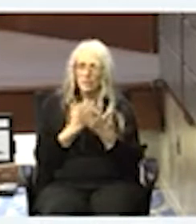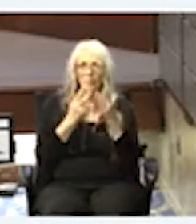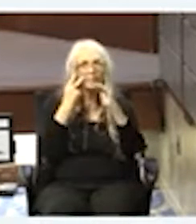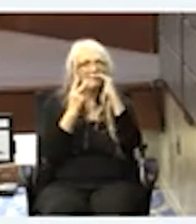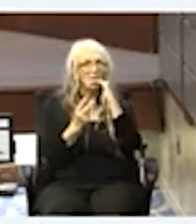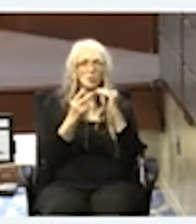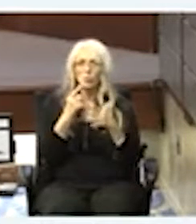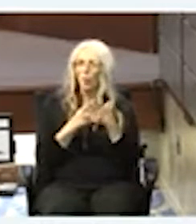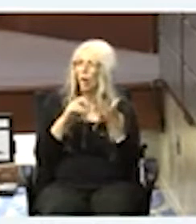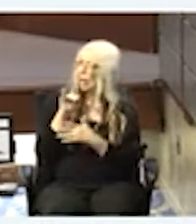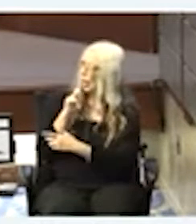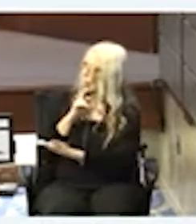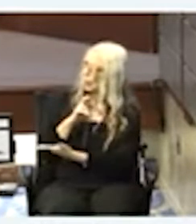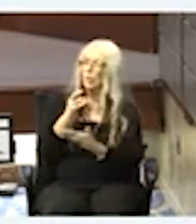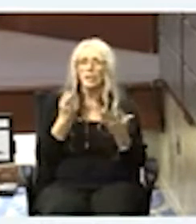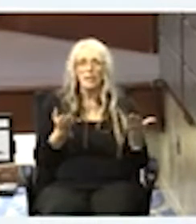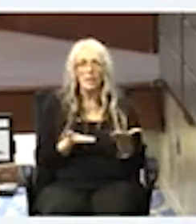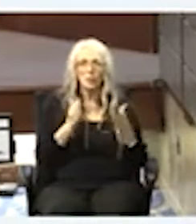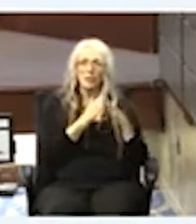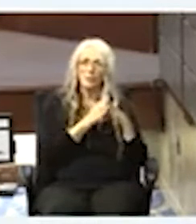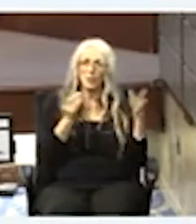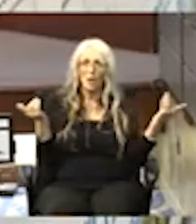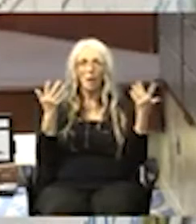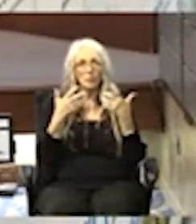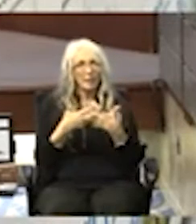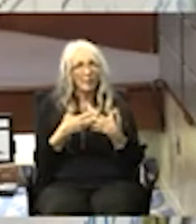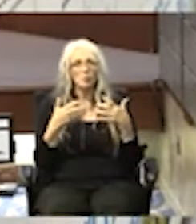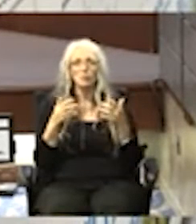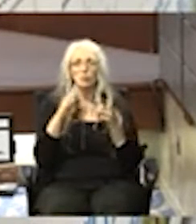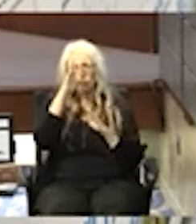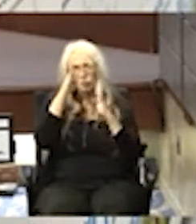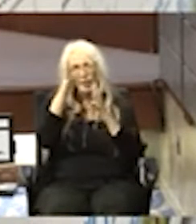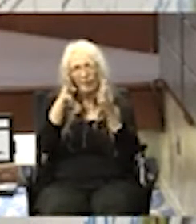that Conners and our community have come together to create.